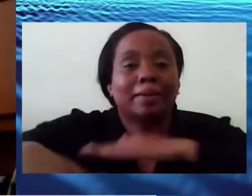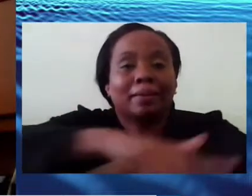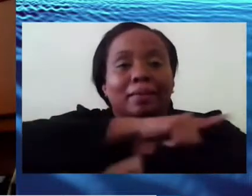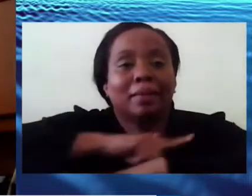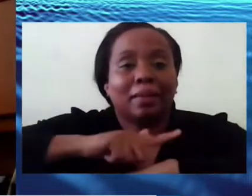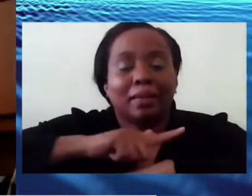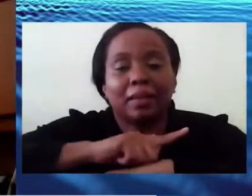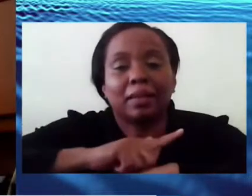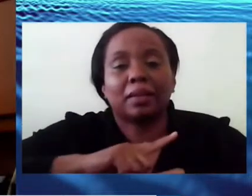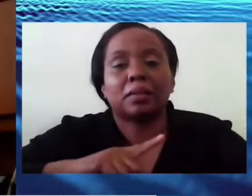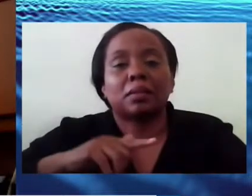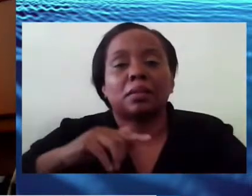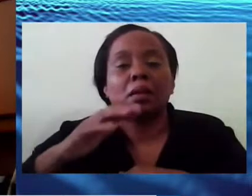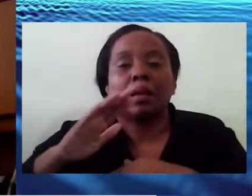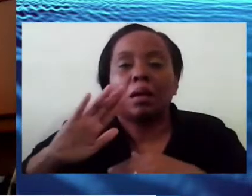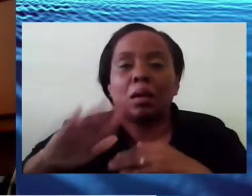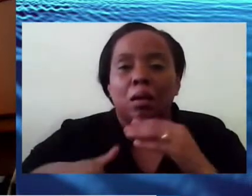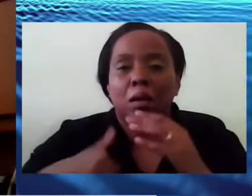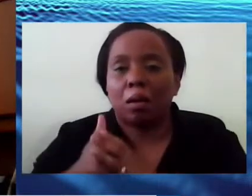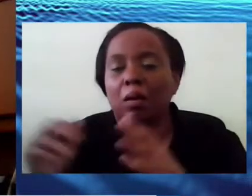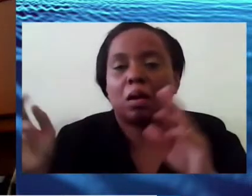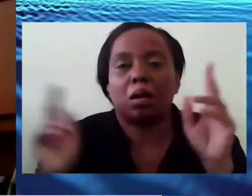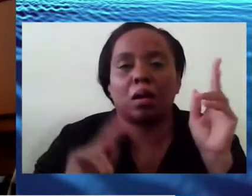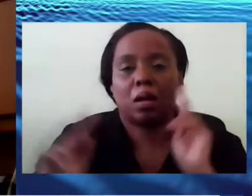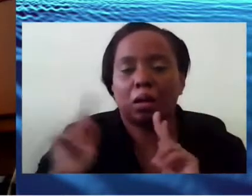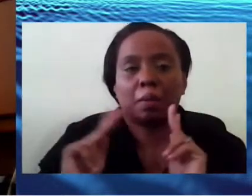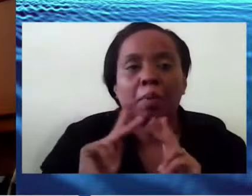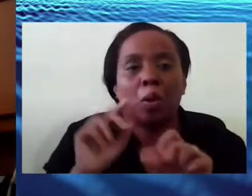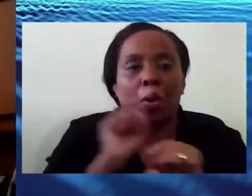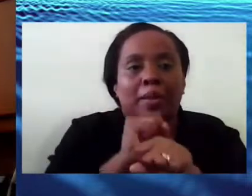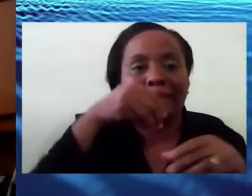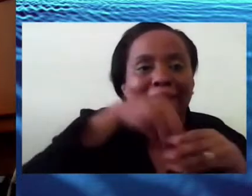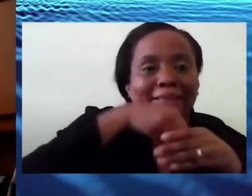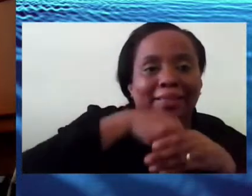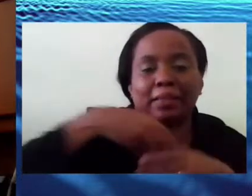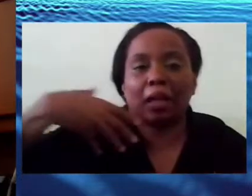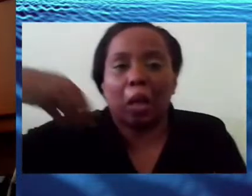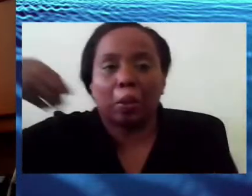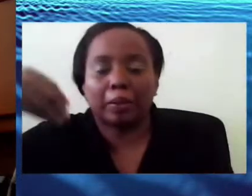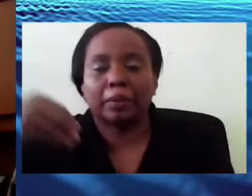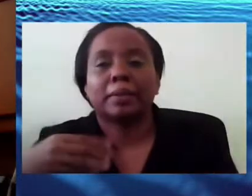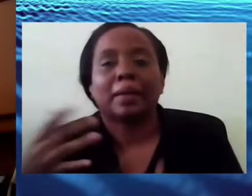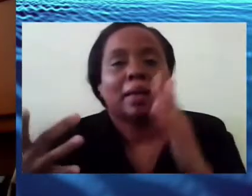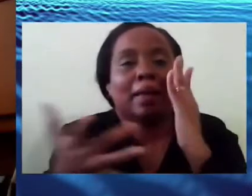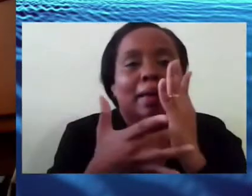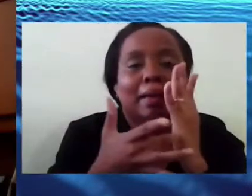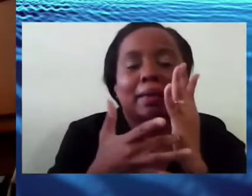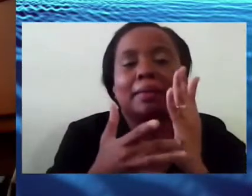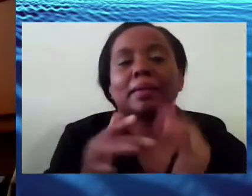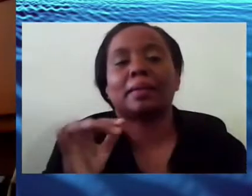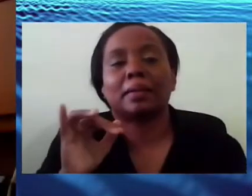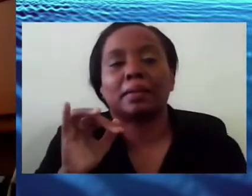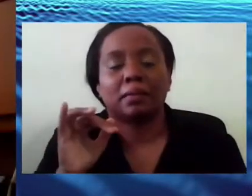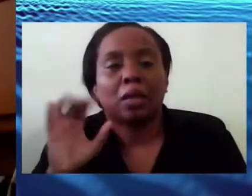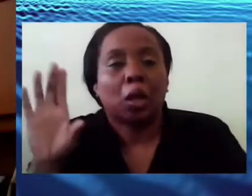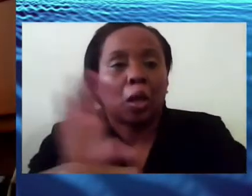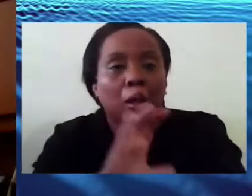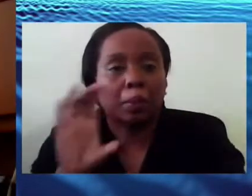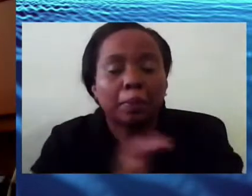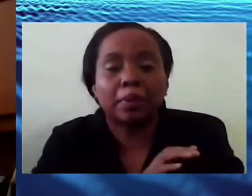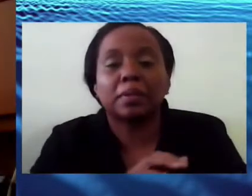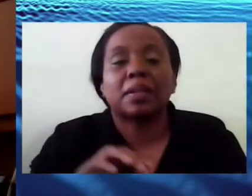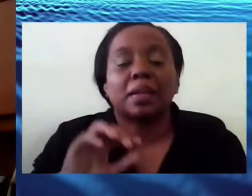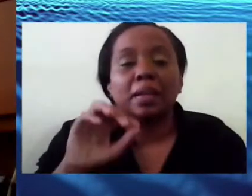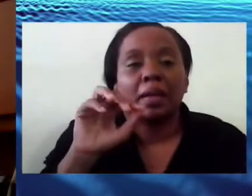the landside, all of our internal facilities, as well as our IT capabilities, our satellites, the air traffic control